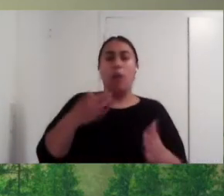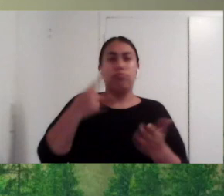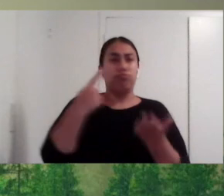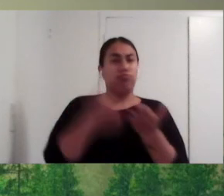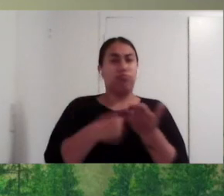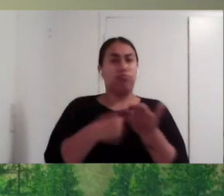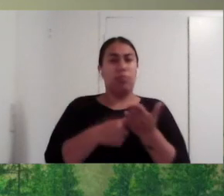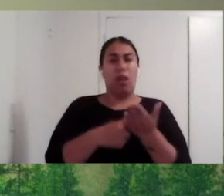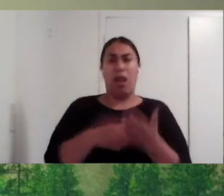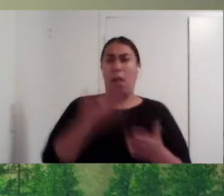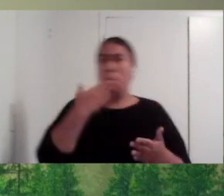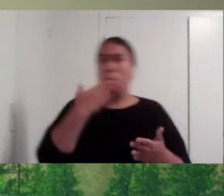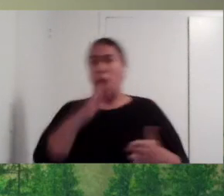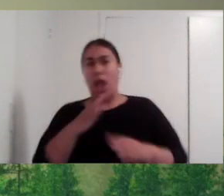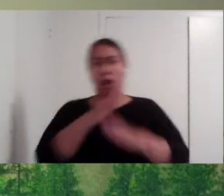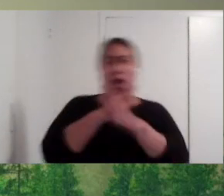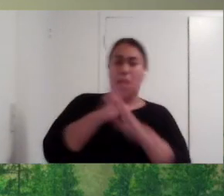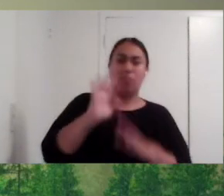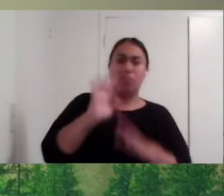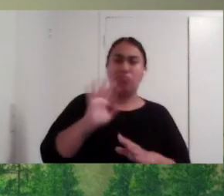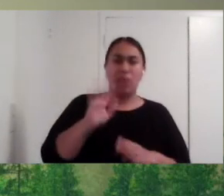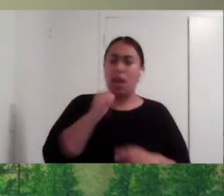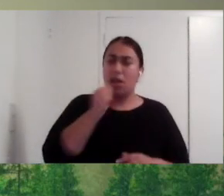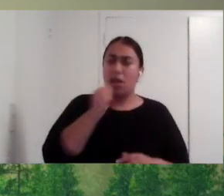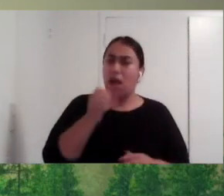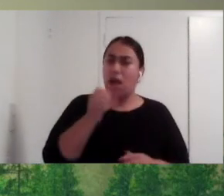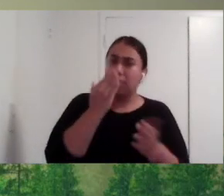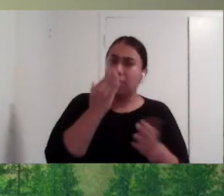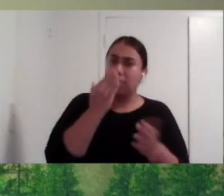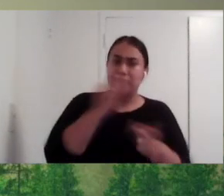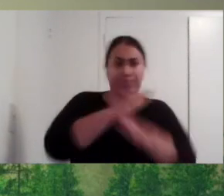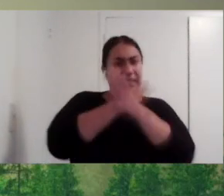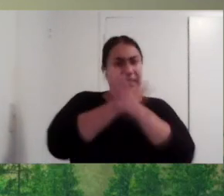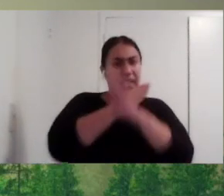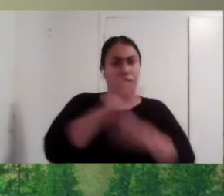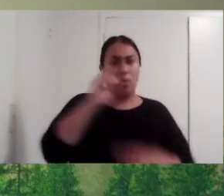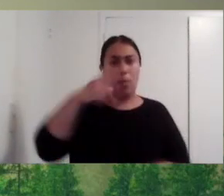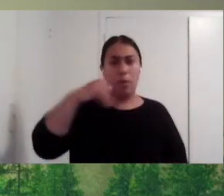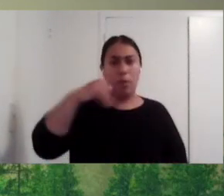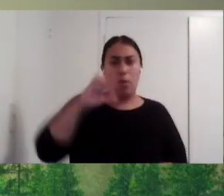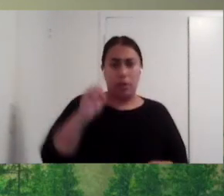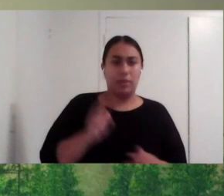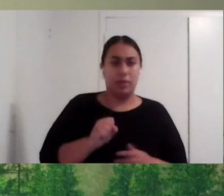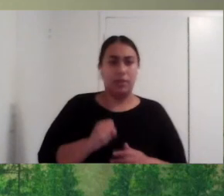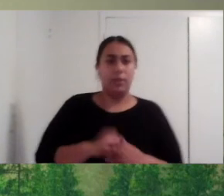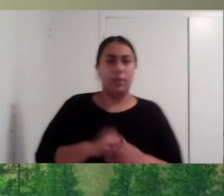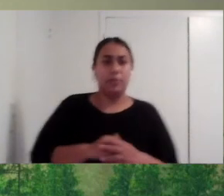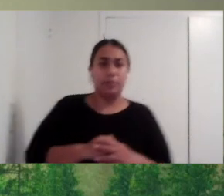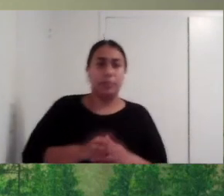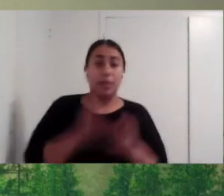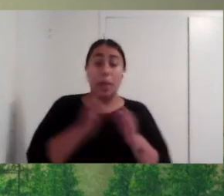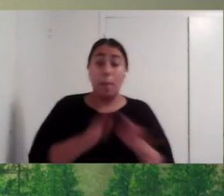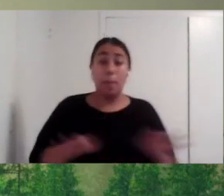any time. Other than that, we have control of symptomatology. Once we have left the disease-modifying therapies, we have control of